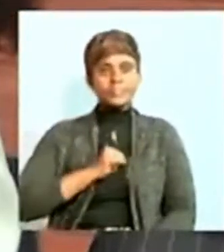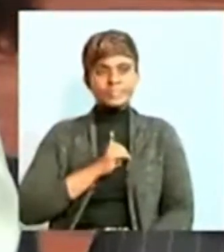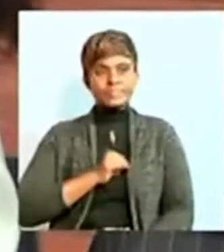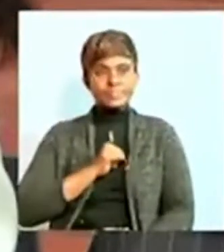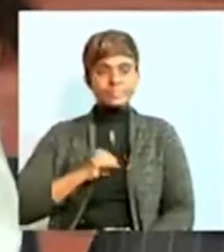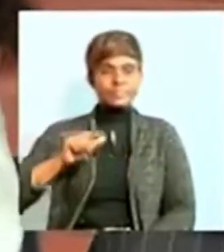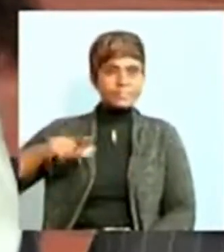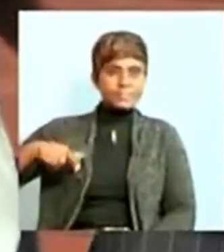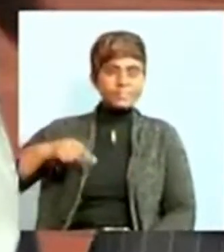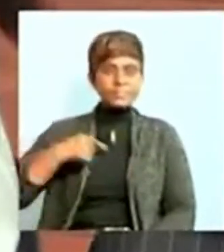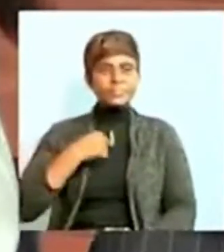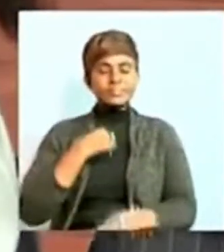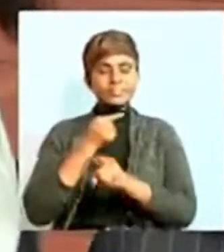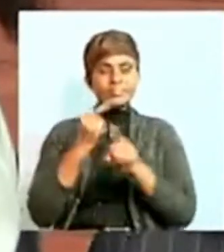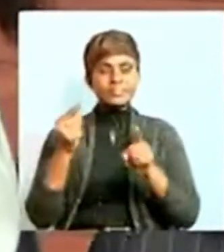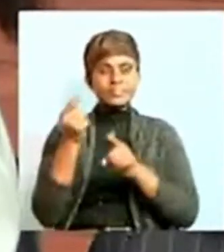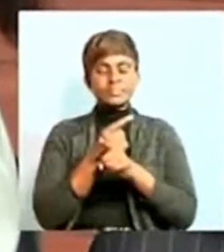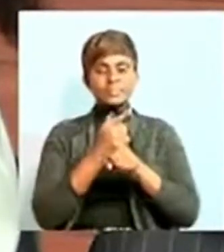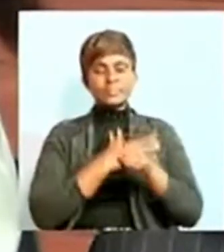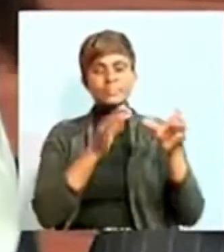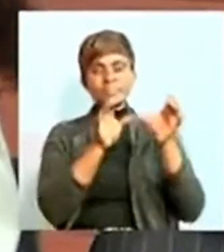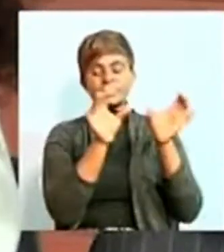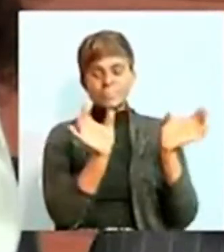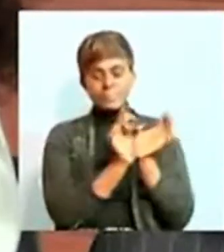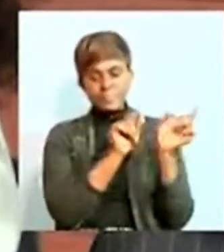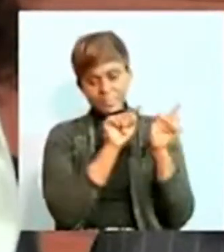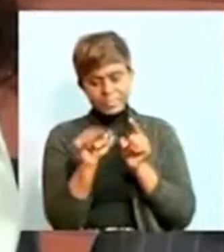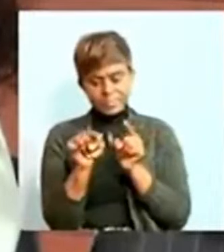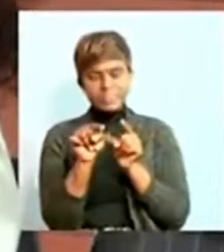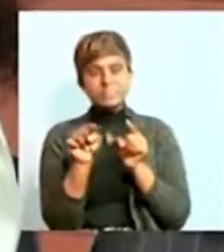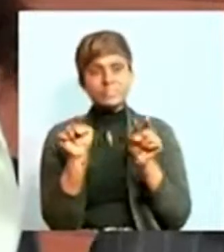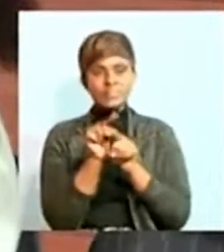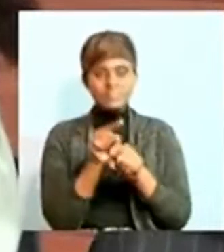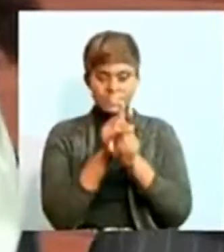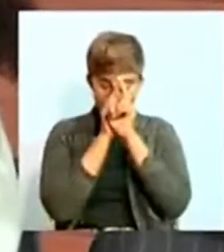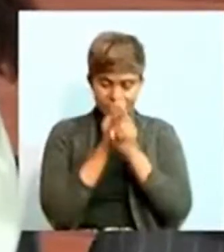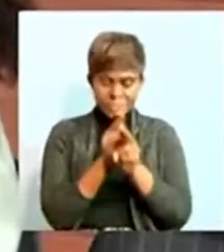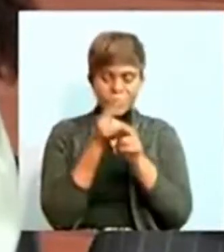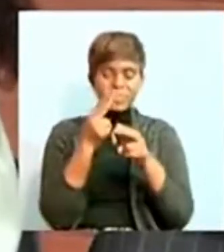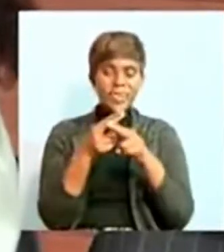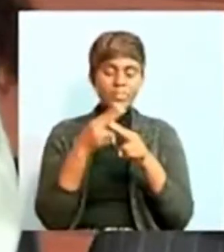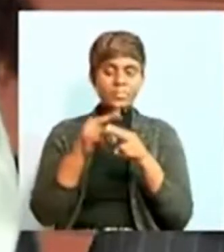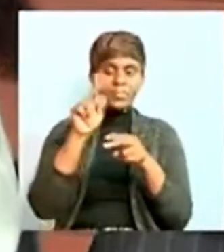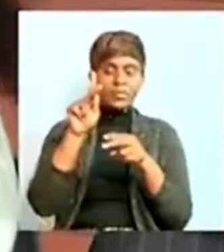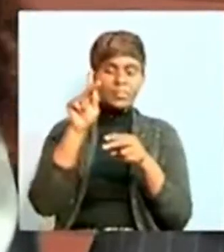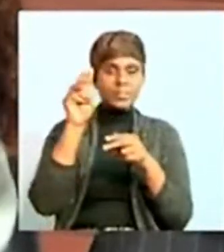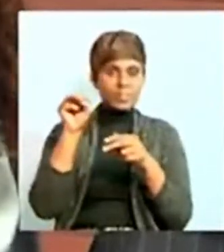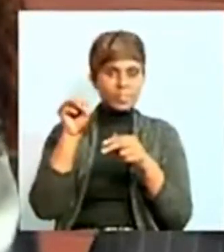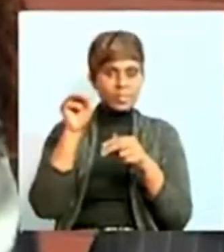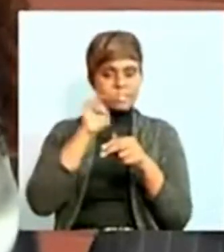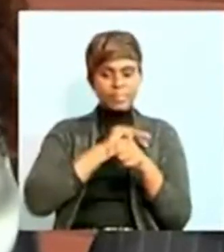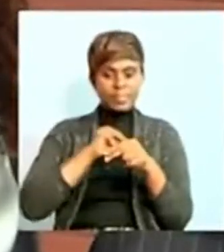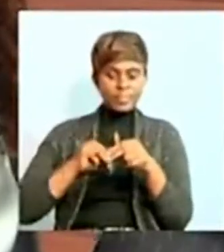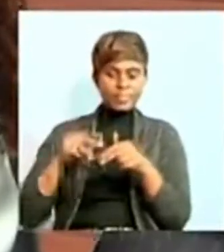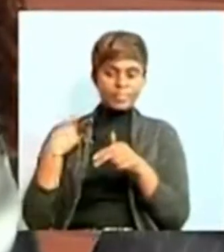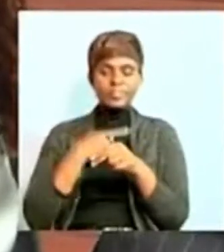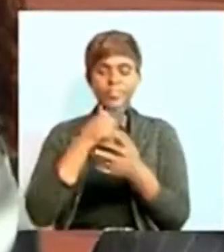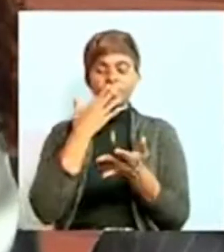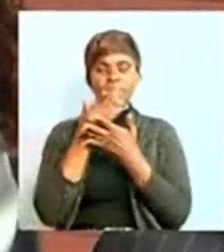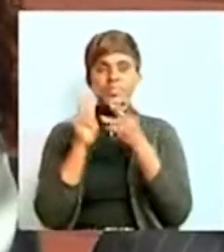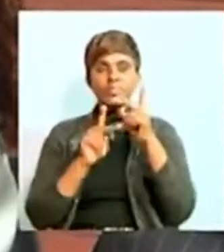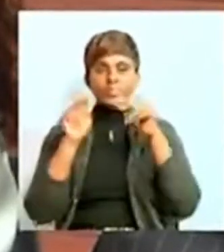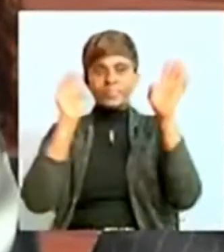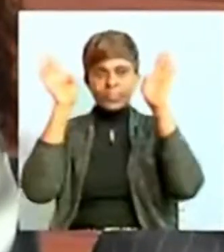in late. I'm just coming in from my constituency. My name is Honorable Kampamba Mlenga, Member of Parliament for the good people of